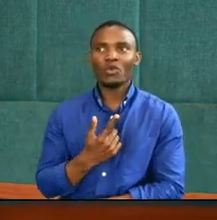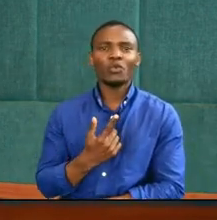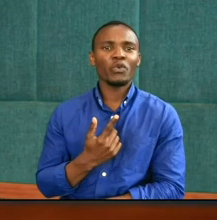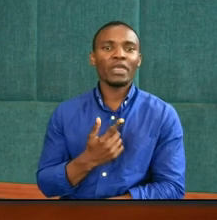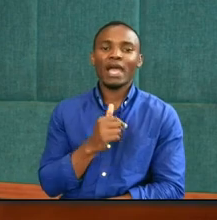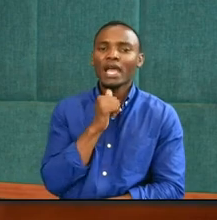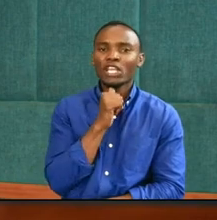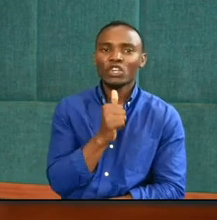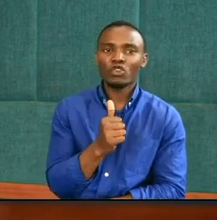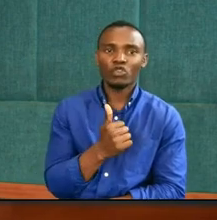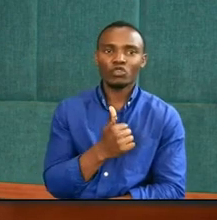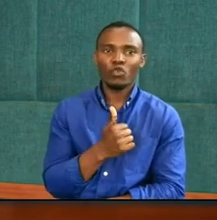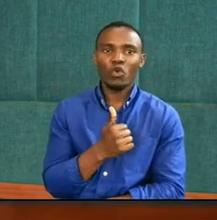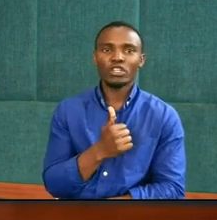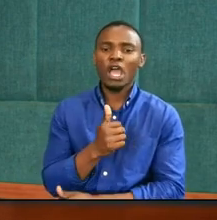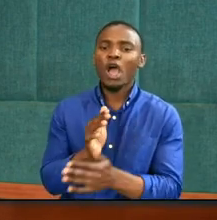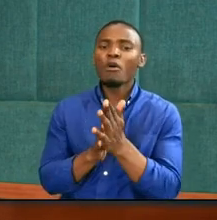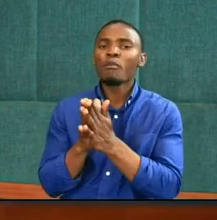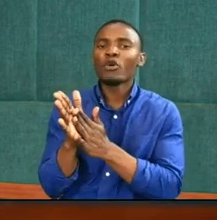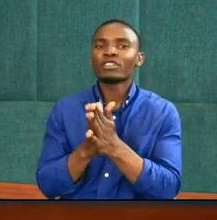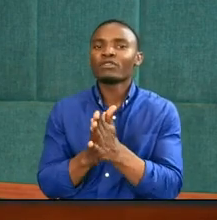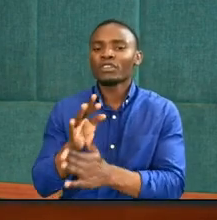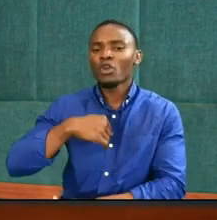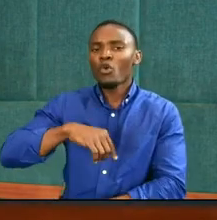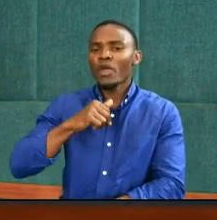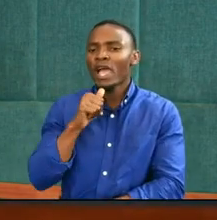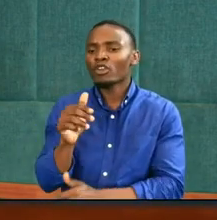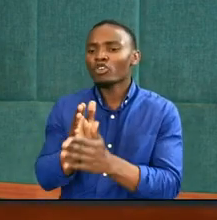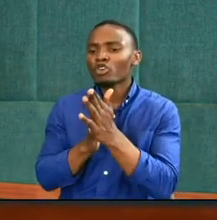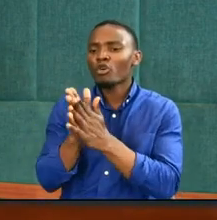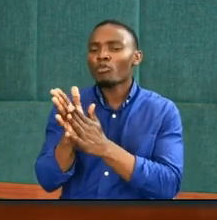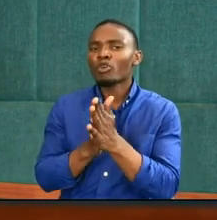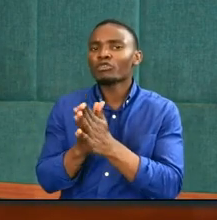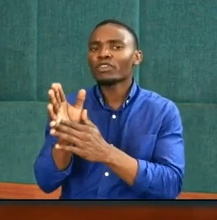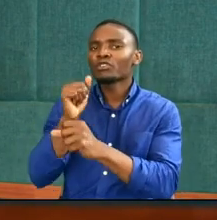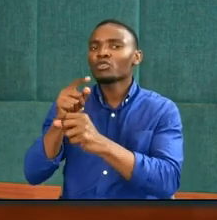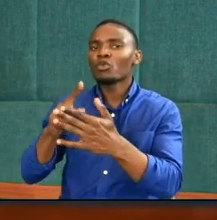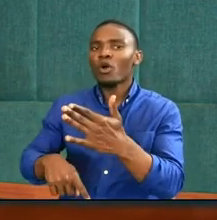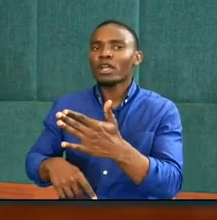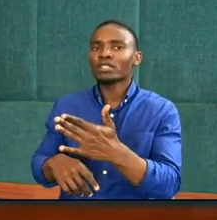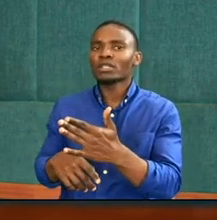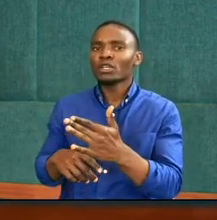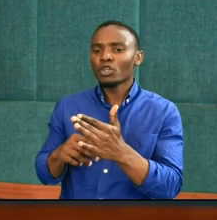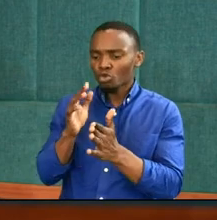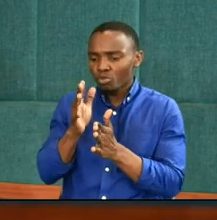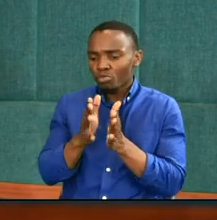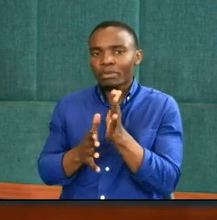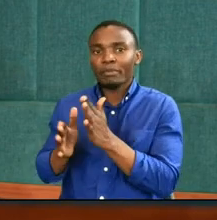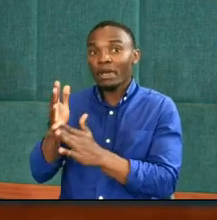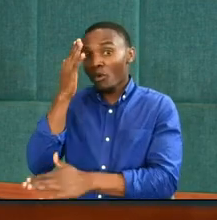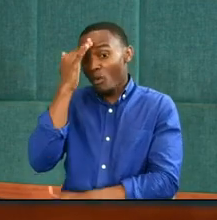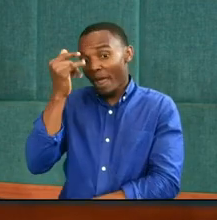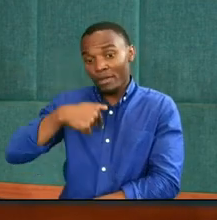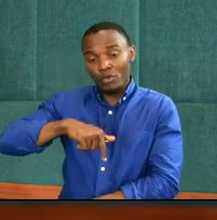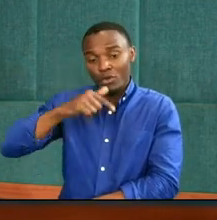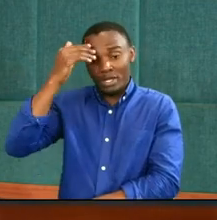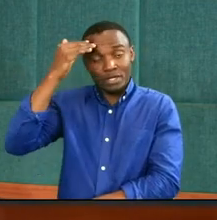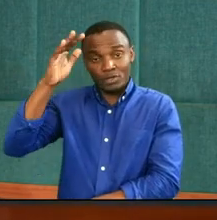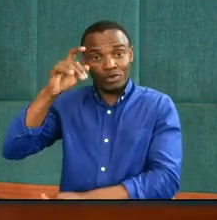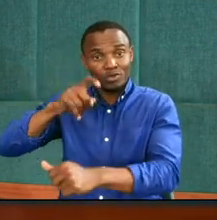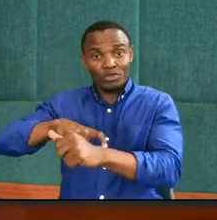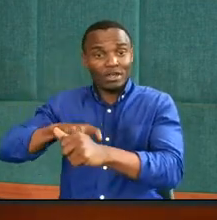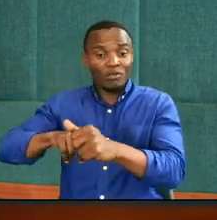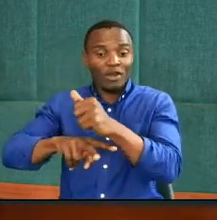We're not motivated to watch because we don't know what time the thief is